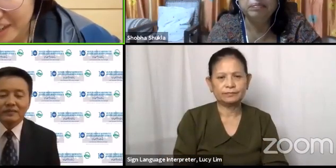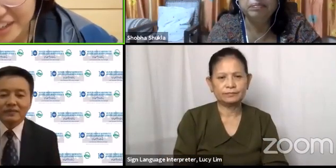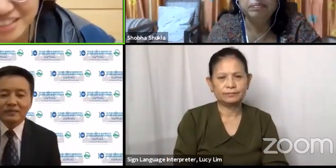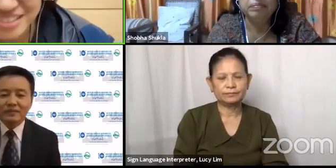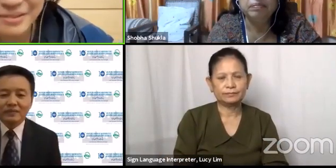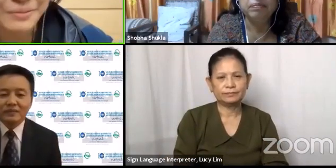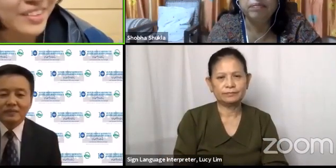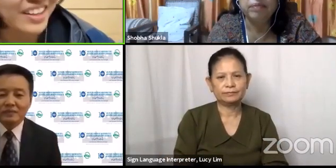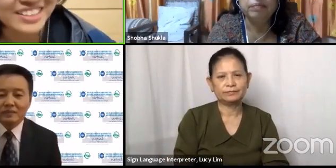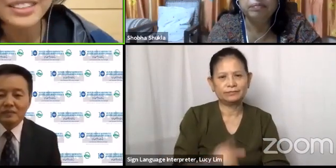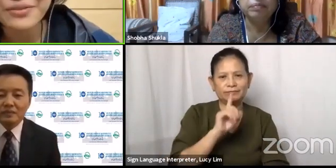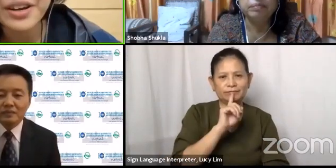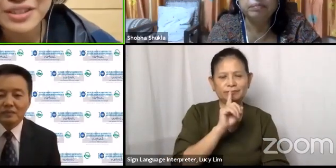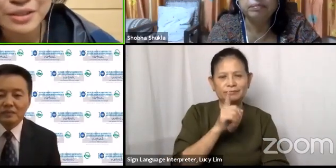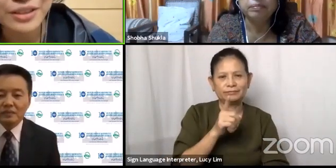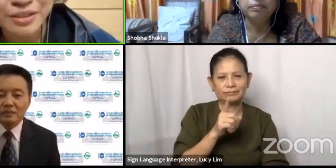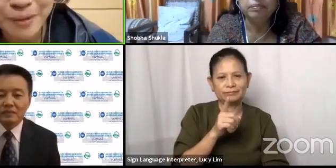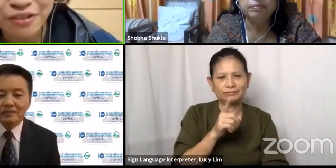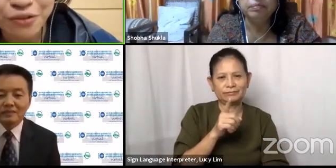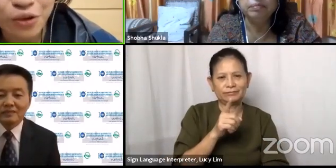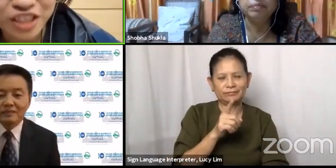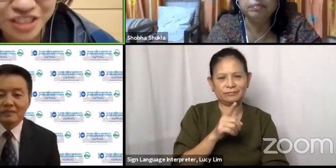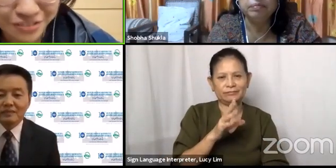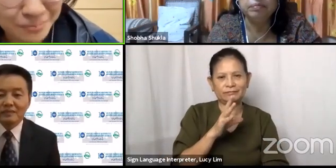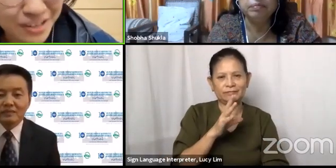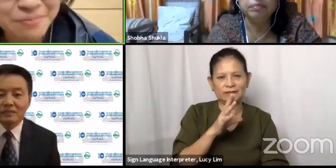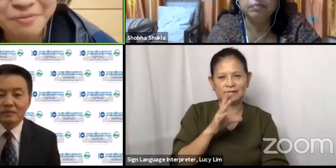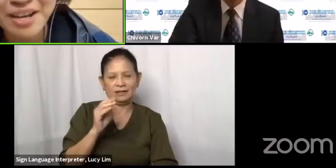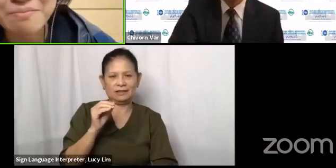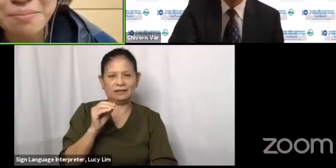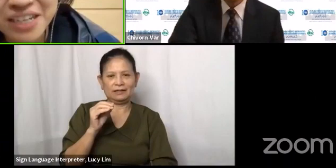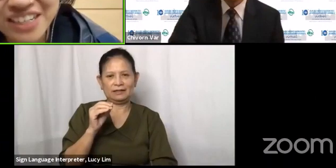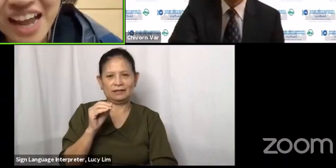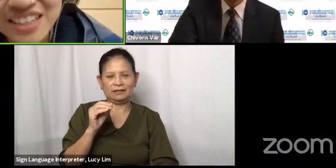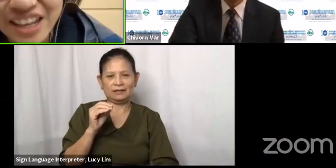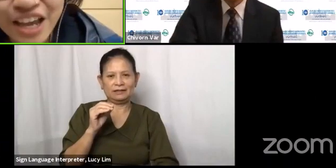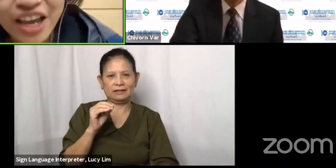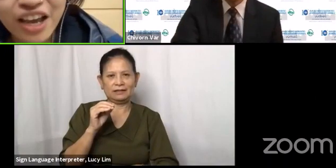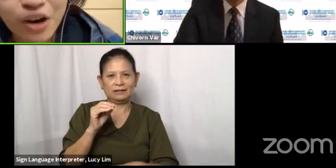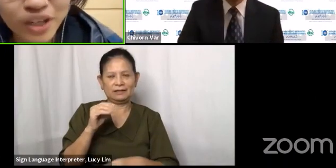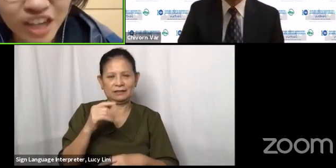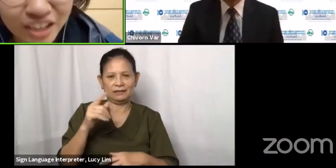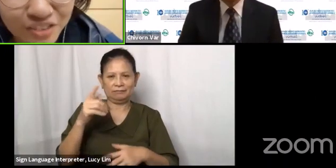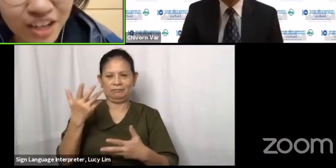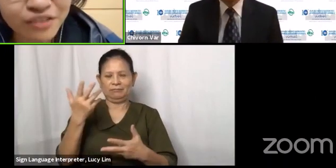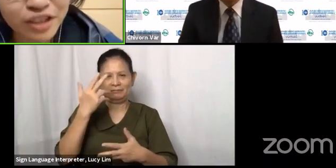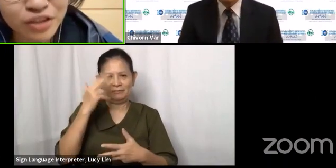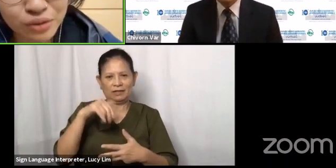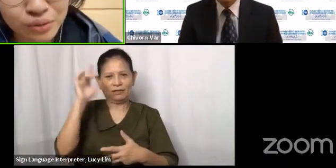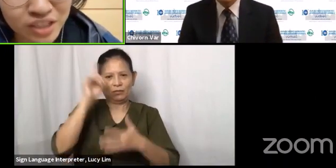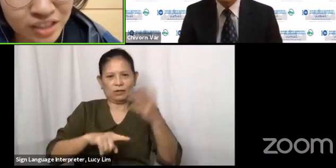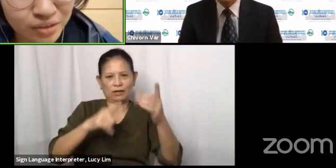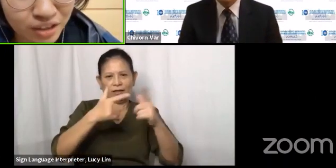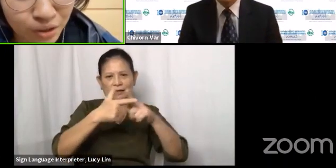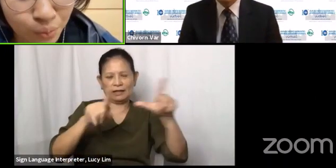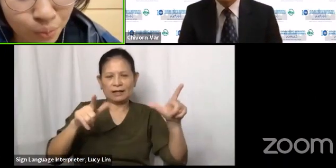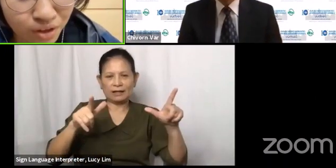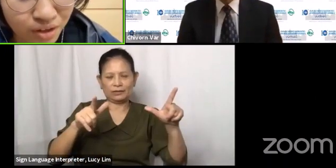It's a very respectful question from him when the media asks, what kind of language do